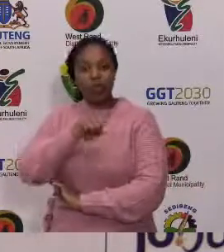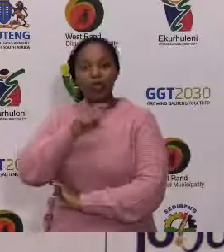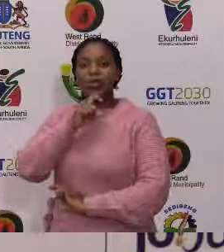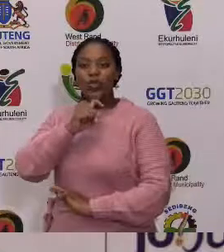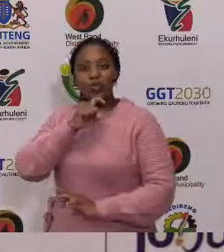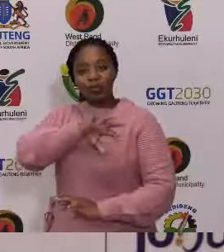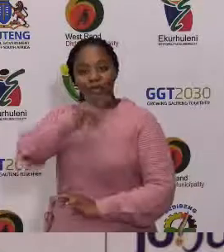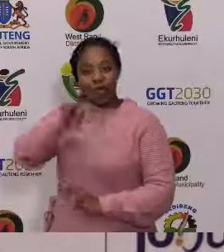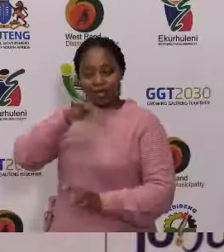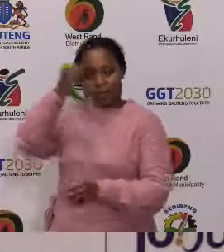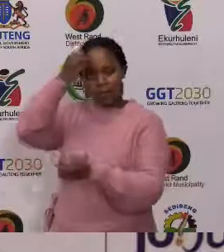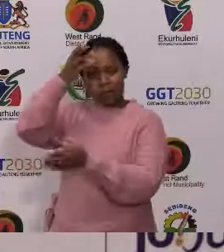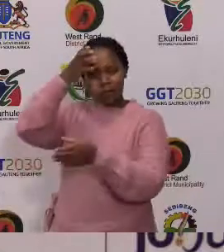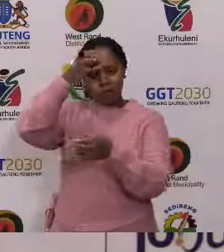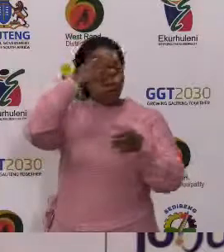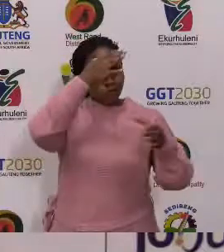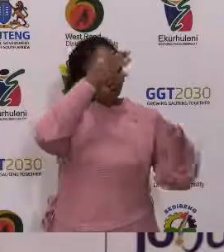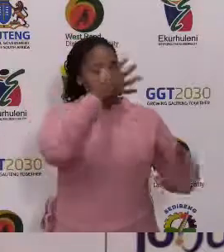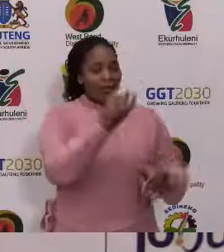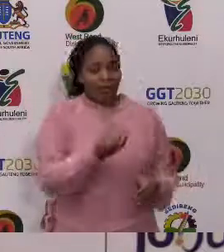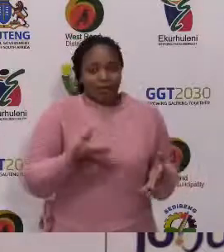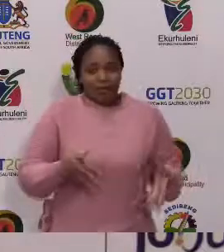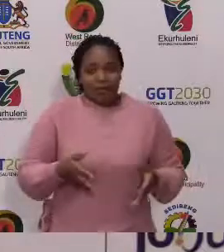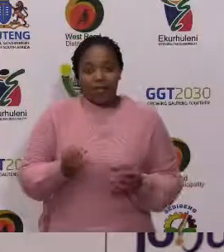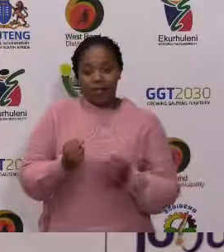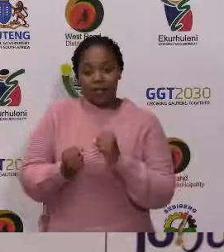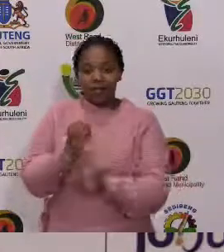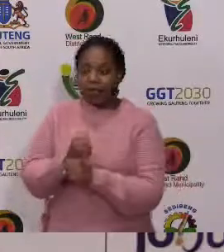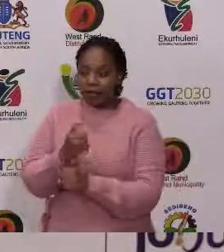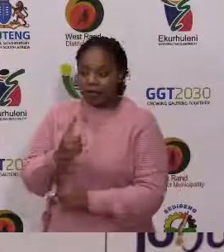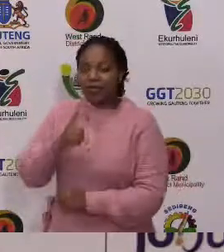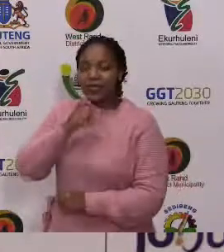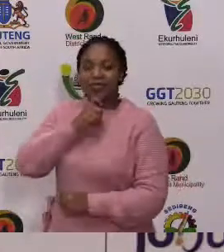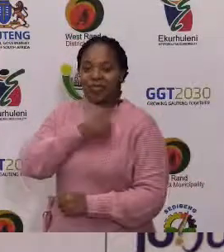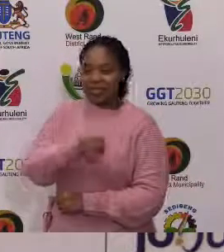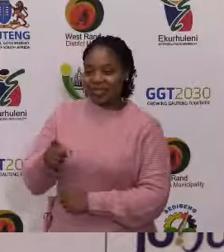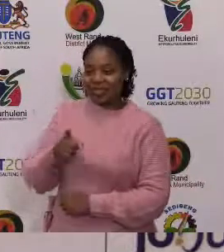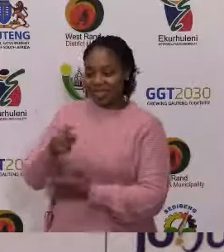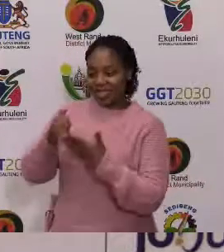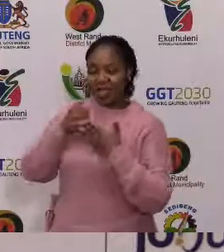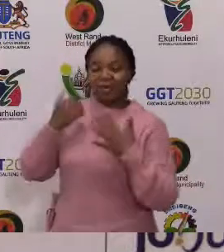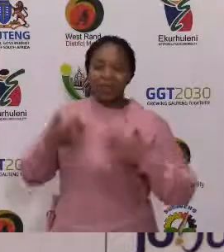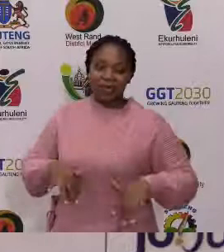the expertise we have in Gauteng province. The only thing today is that